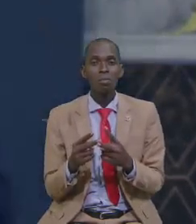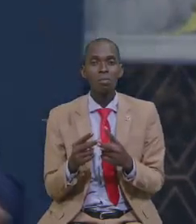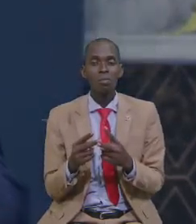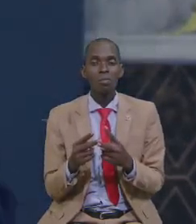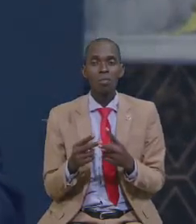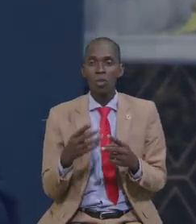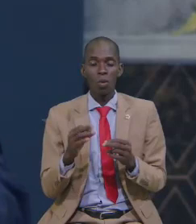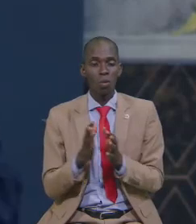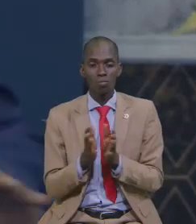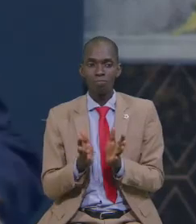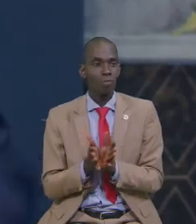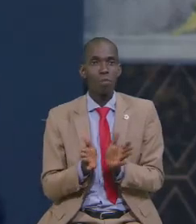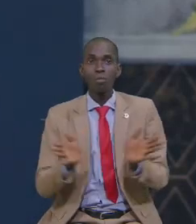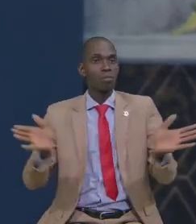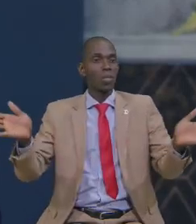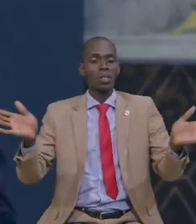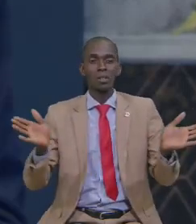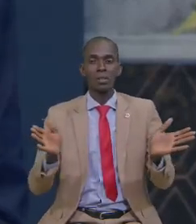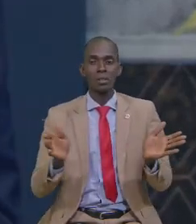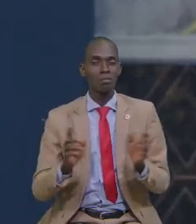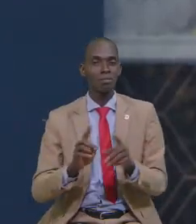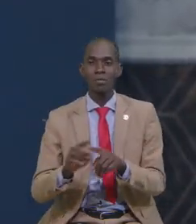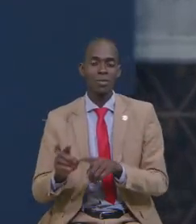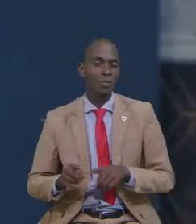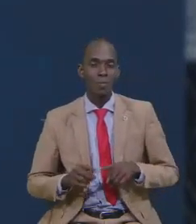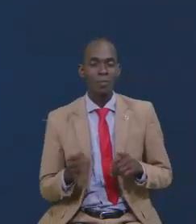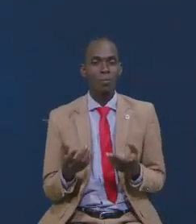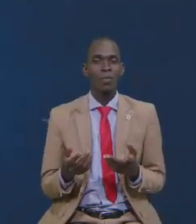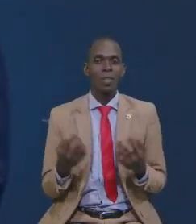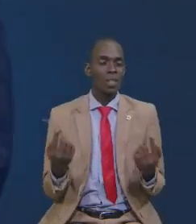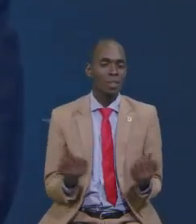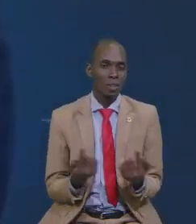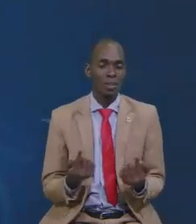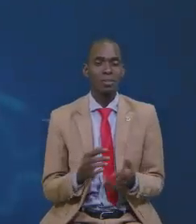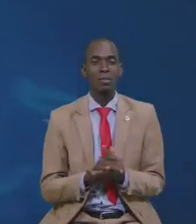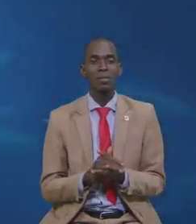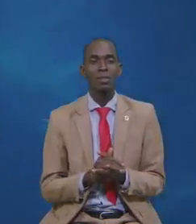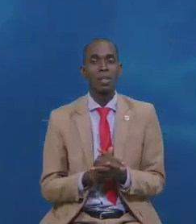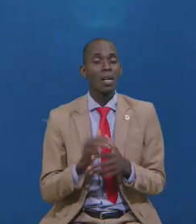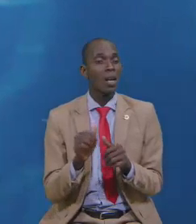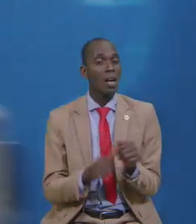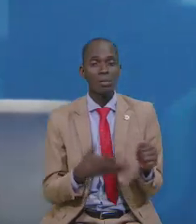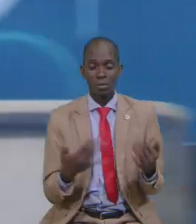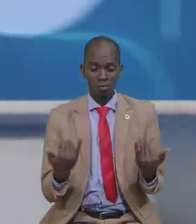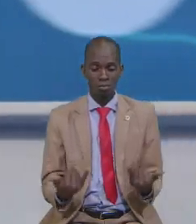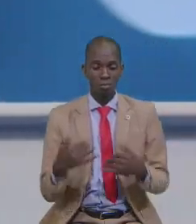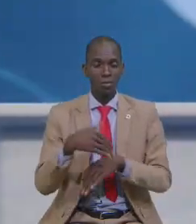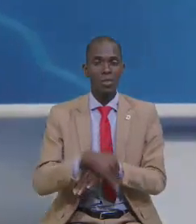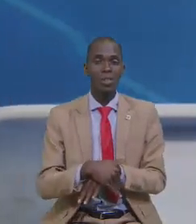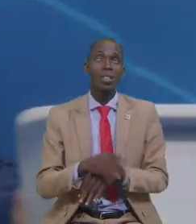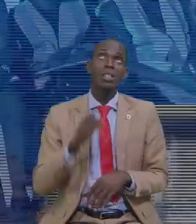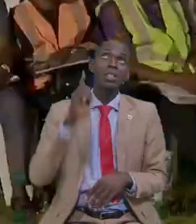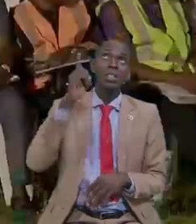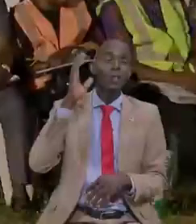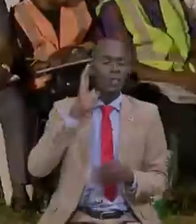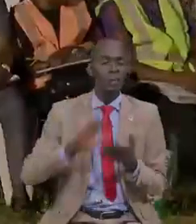vice, you know, the vice people commit, crime. Everything tonight, he will forgive